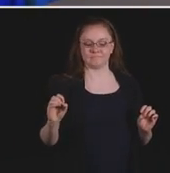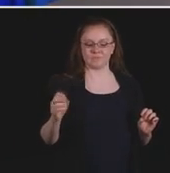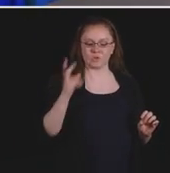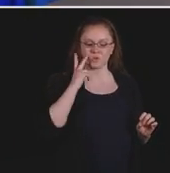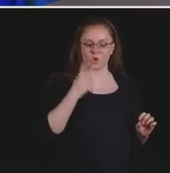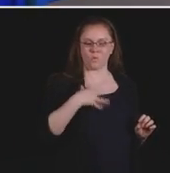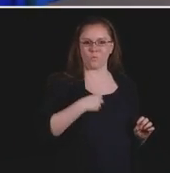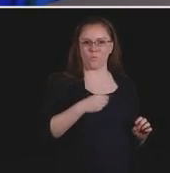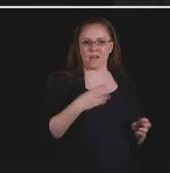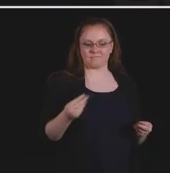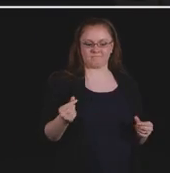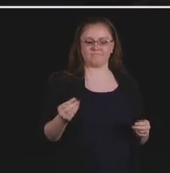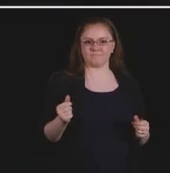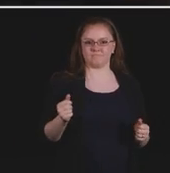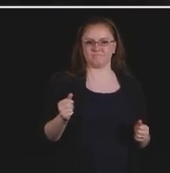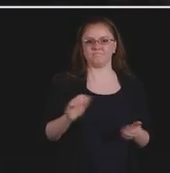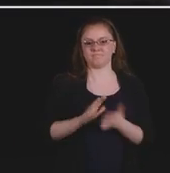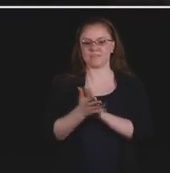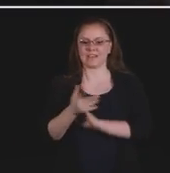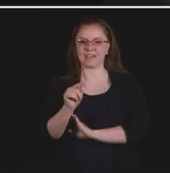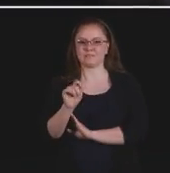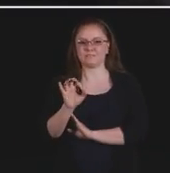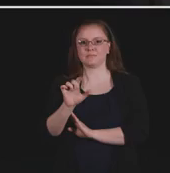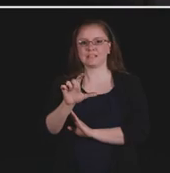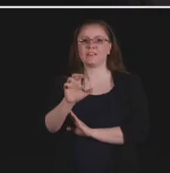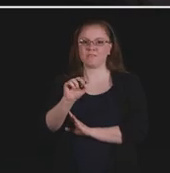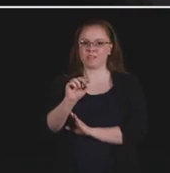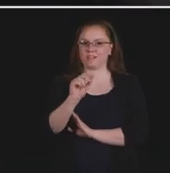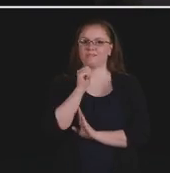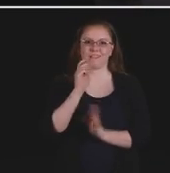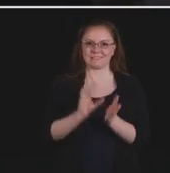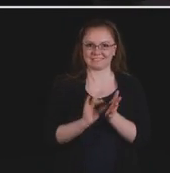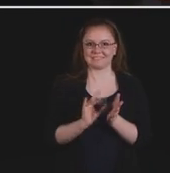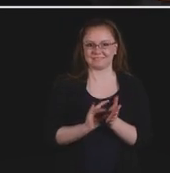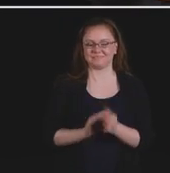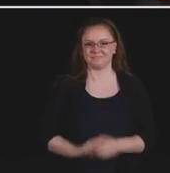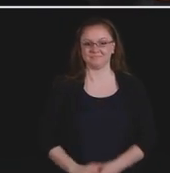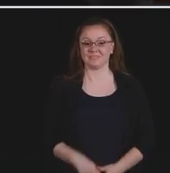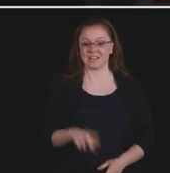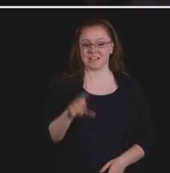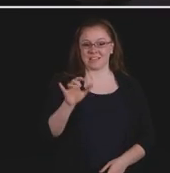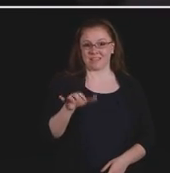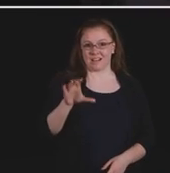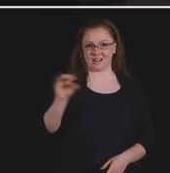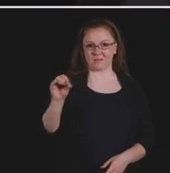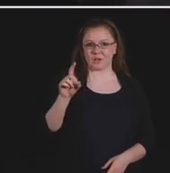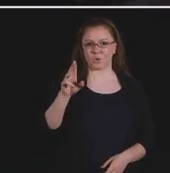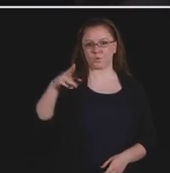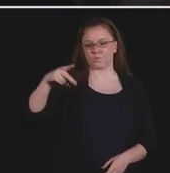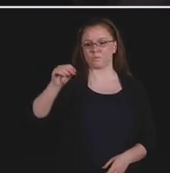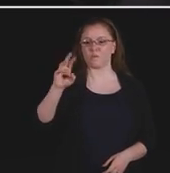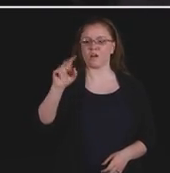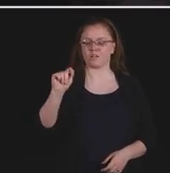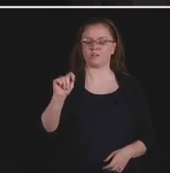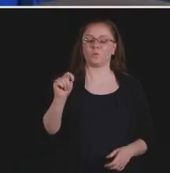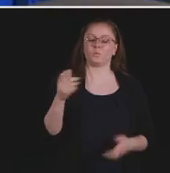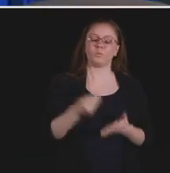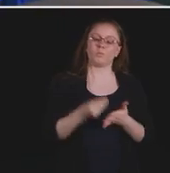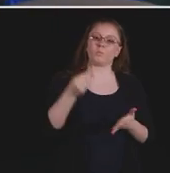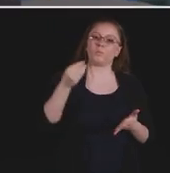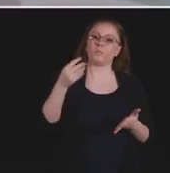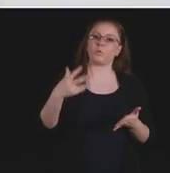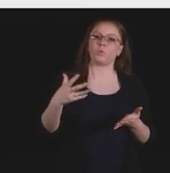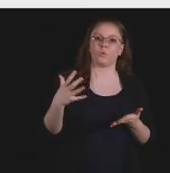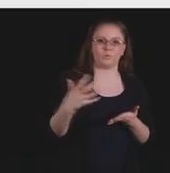powder, white powder. That was Teflon. DuPont made billions of dollars out of this discovery. The next